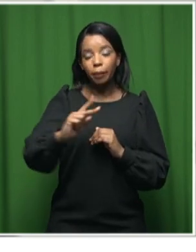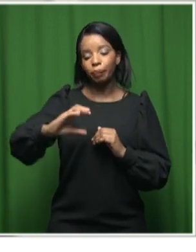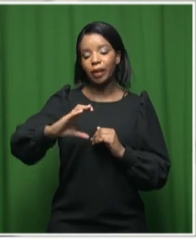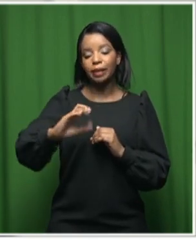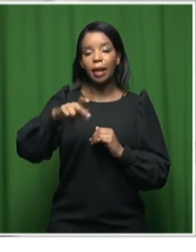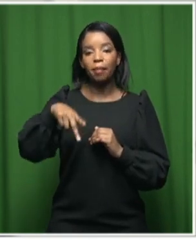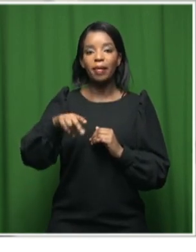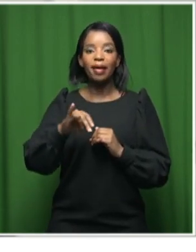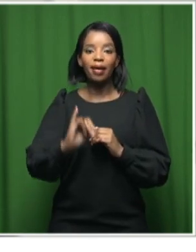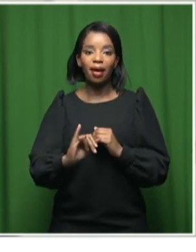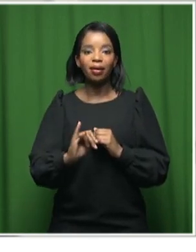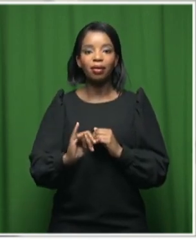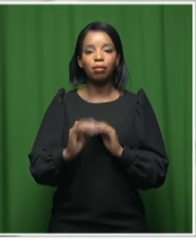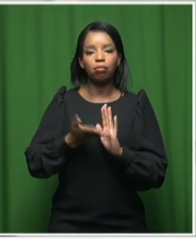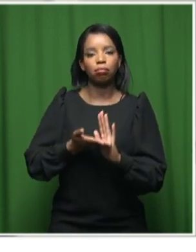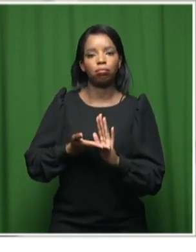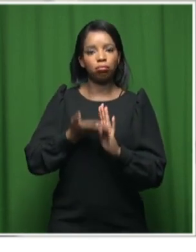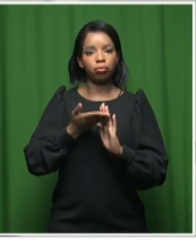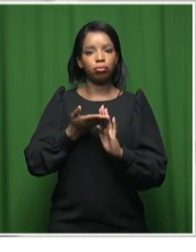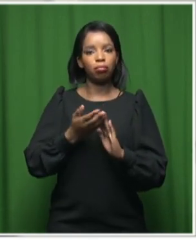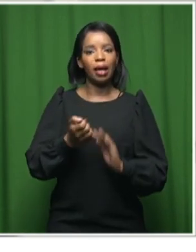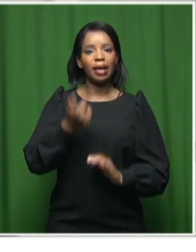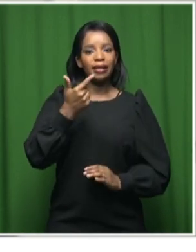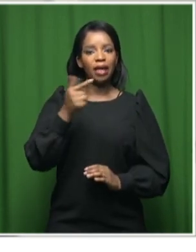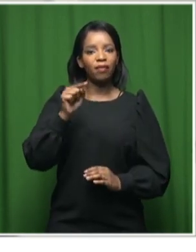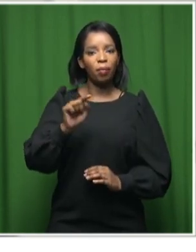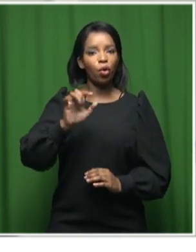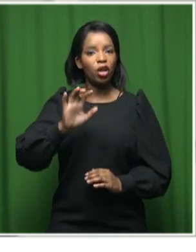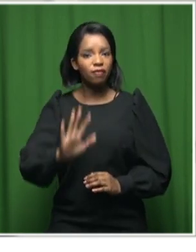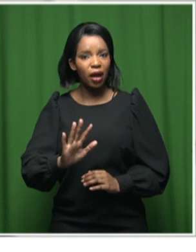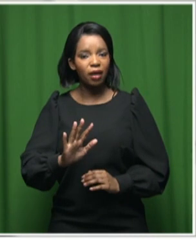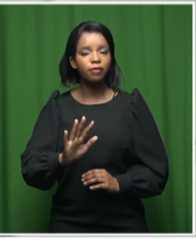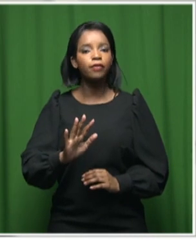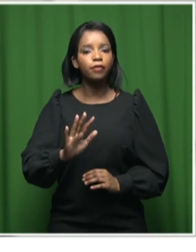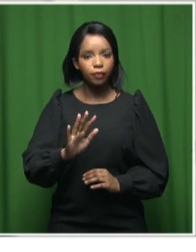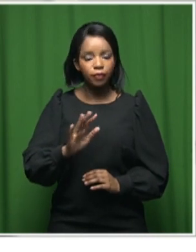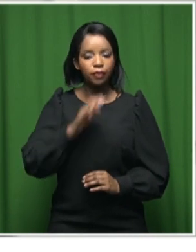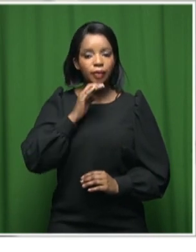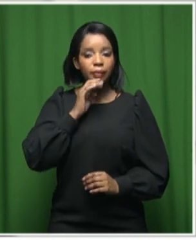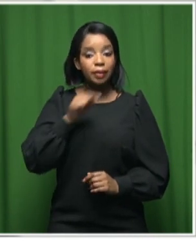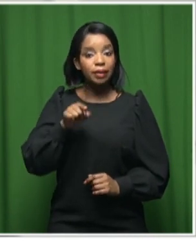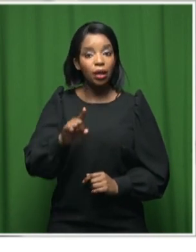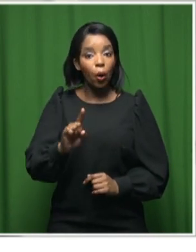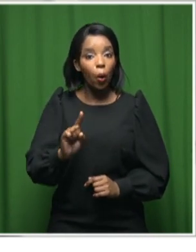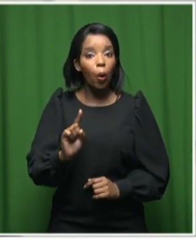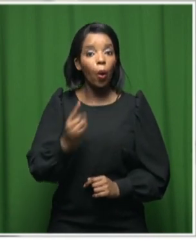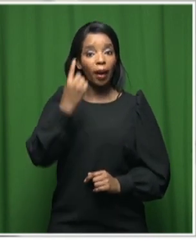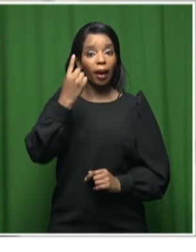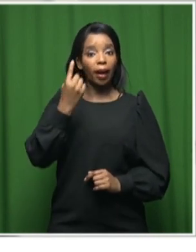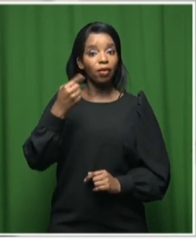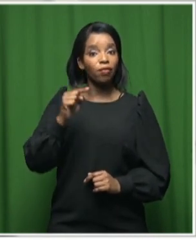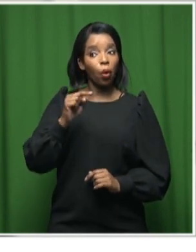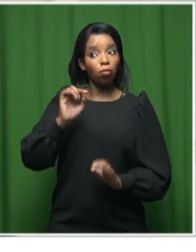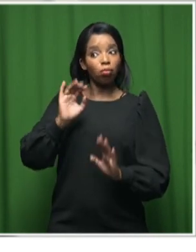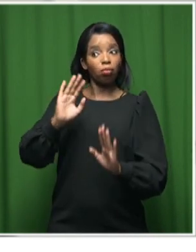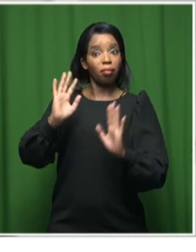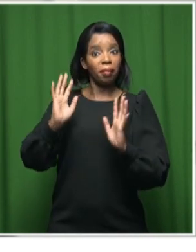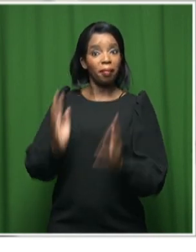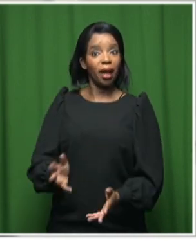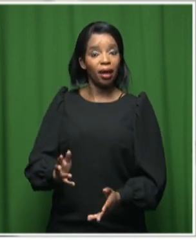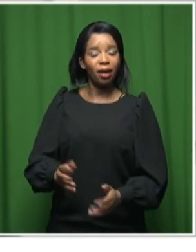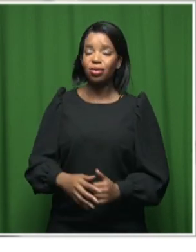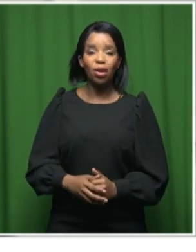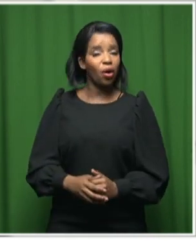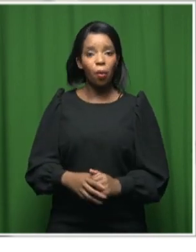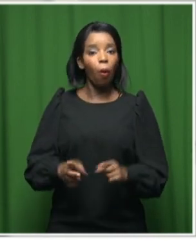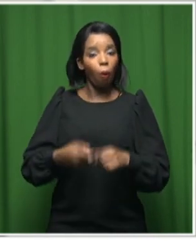increased to 7.5, that raises alarm, not only for the Reserve Bank, of course, for everyone,